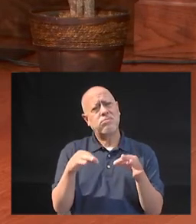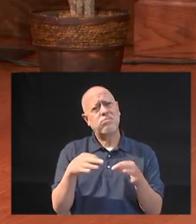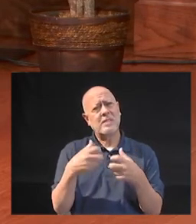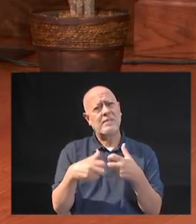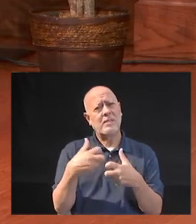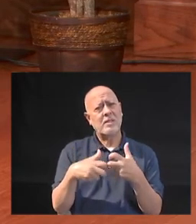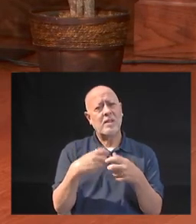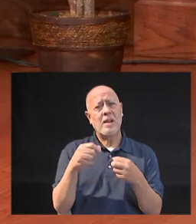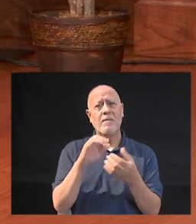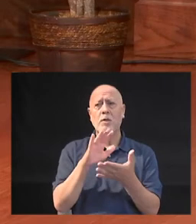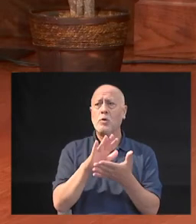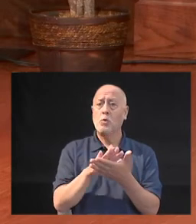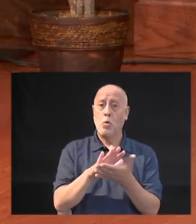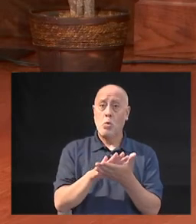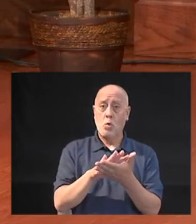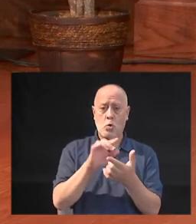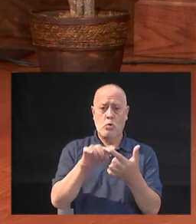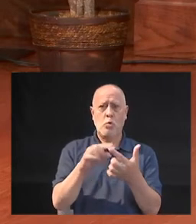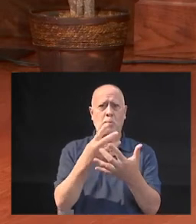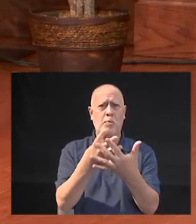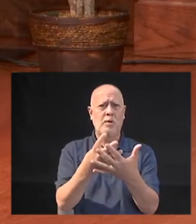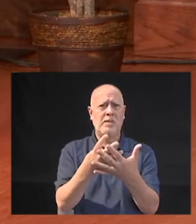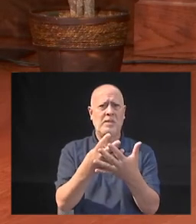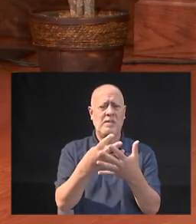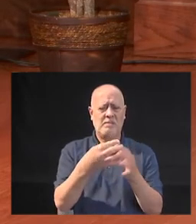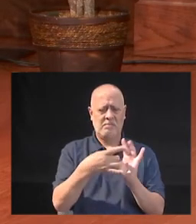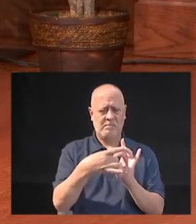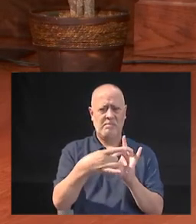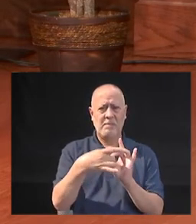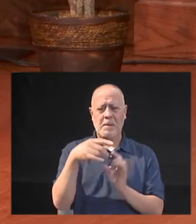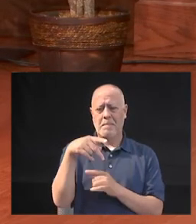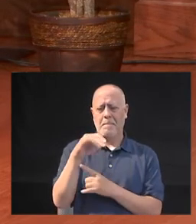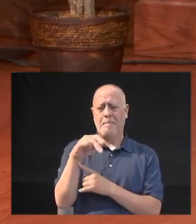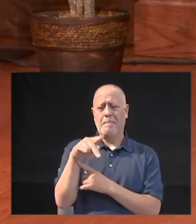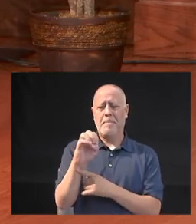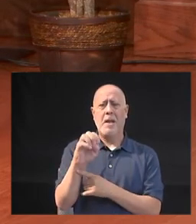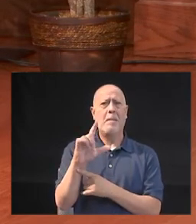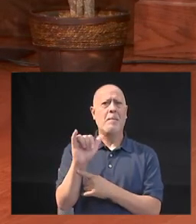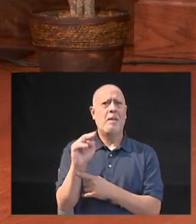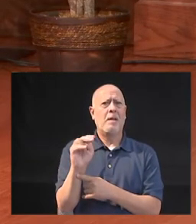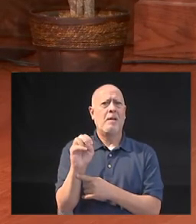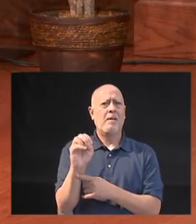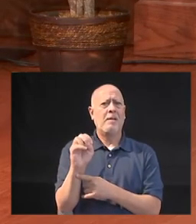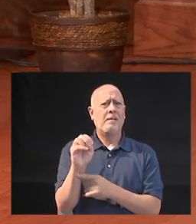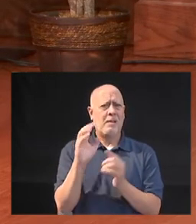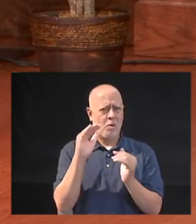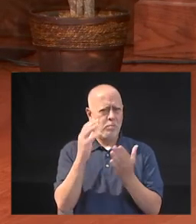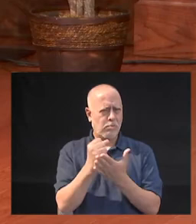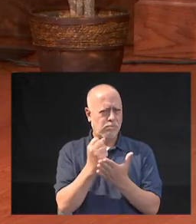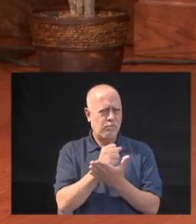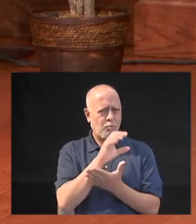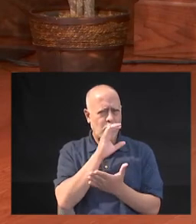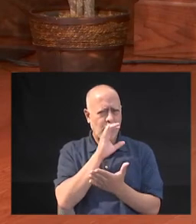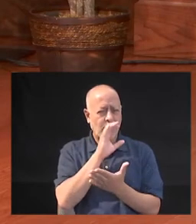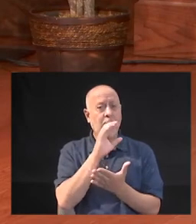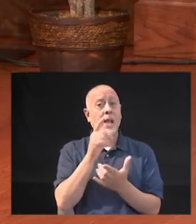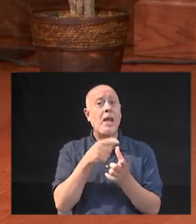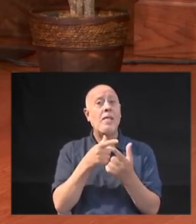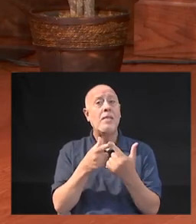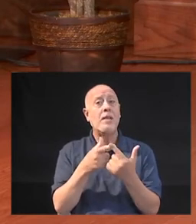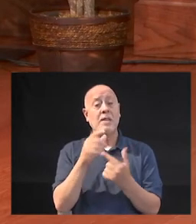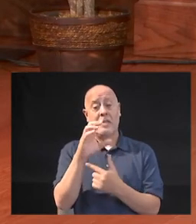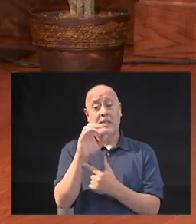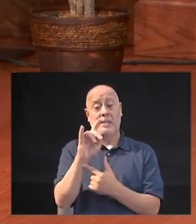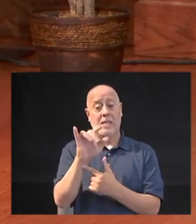called the school-to-prison pipeline. So I hope that you'll take a look at that documentary, watch it, and then join Cynthia on